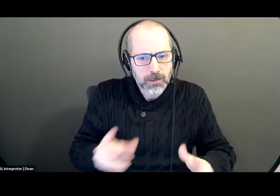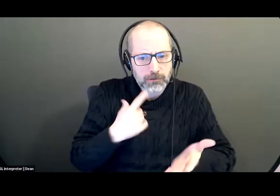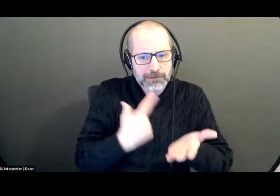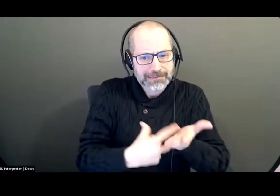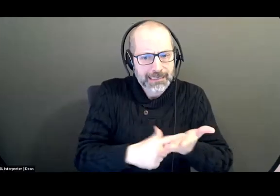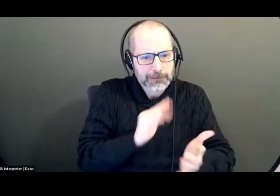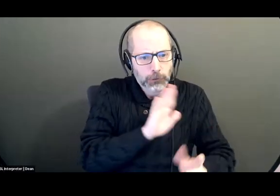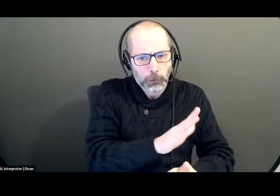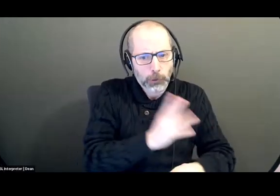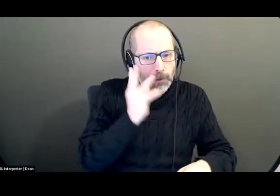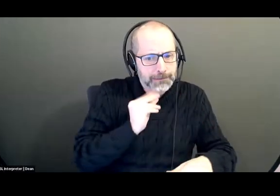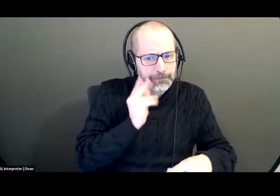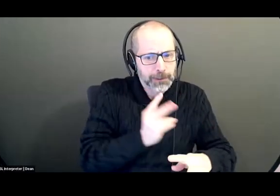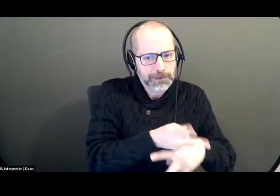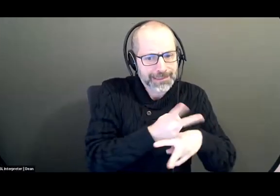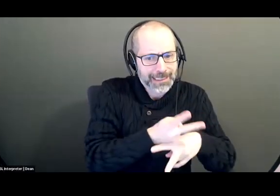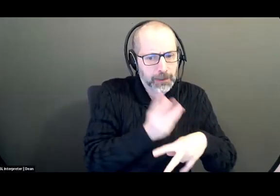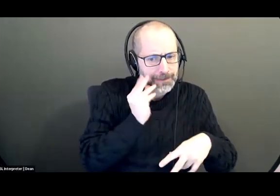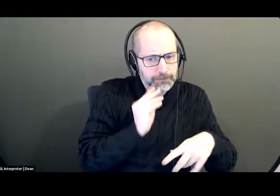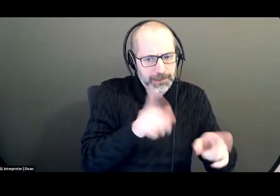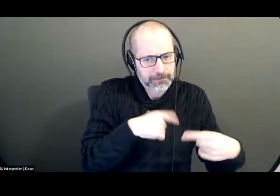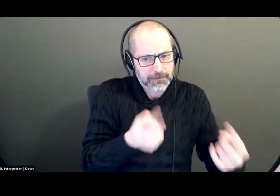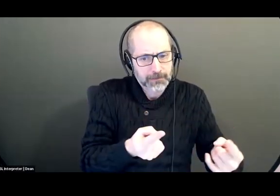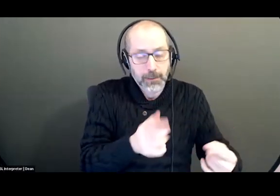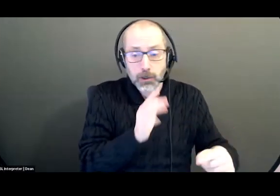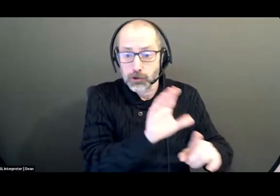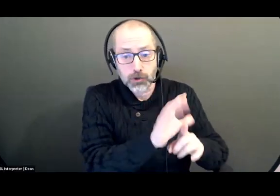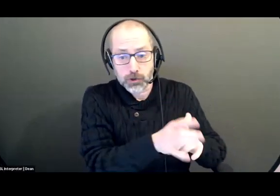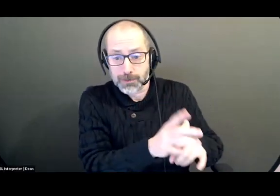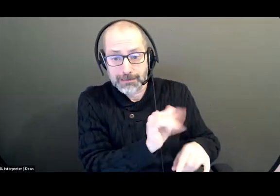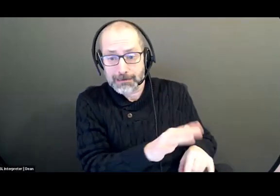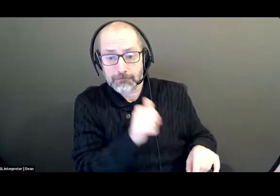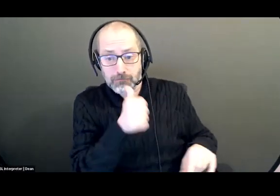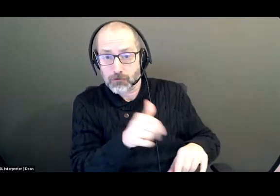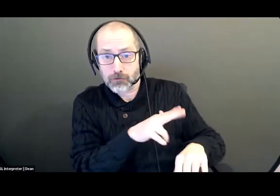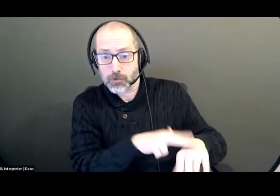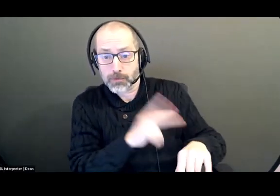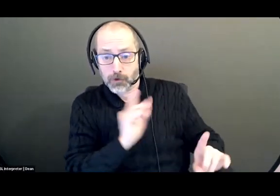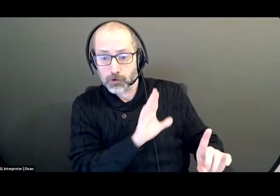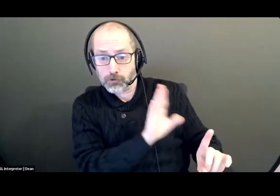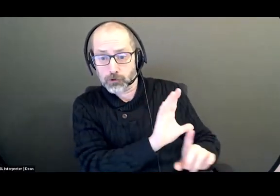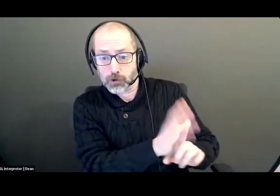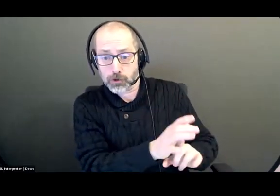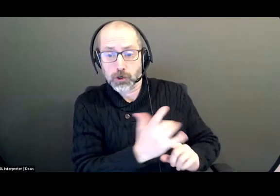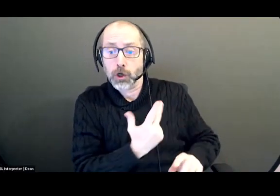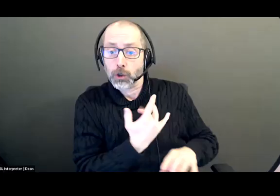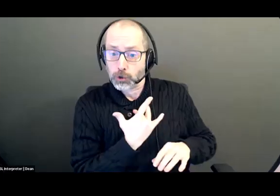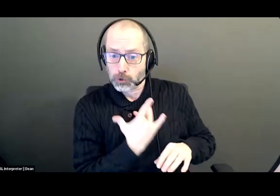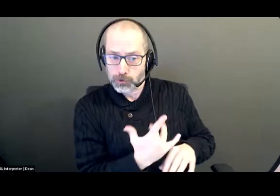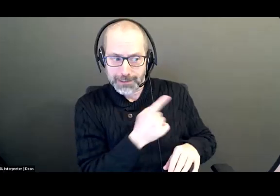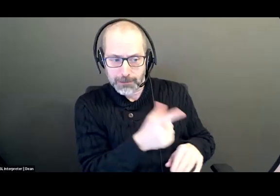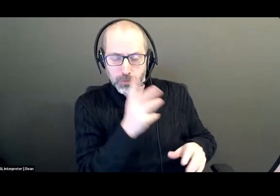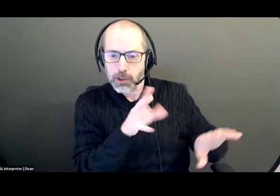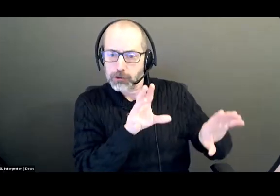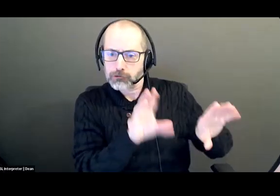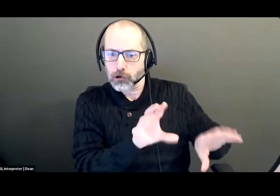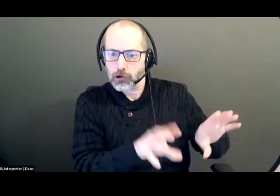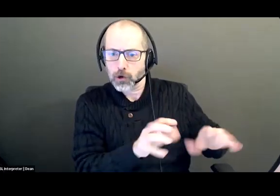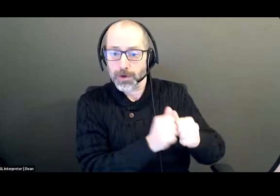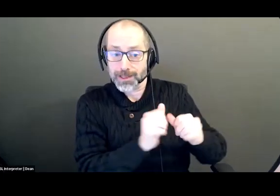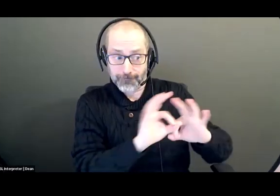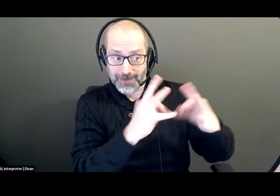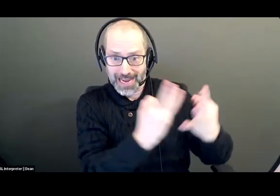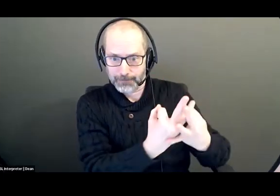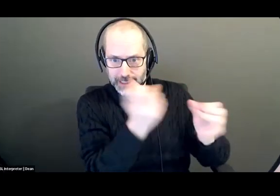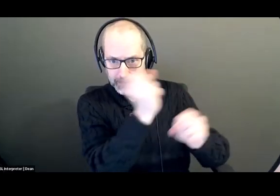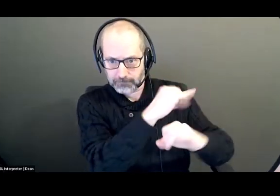seemed hesitant to discuss her care. And what we come to find is because culturally that was not the norm. For her,